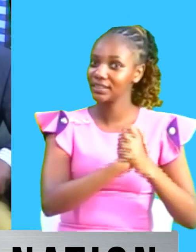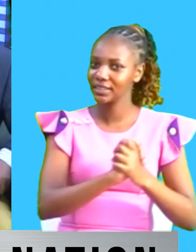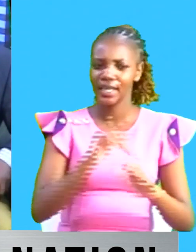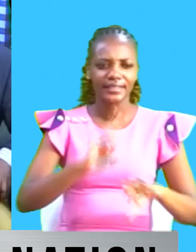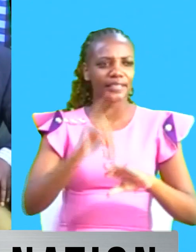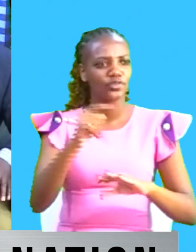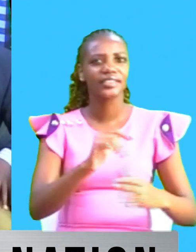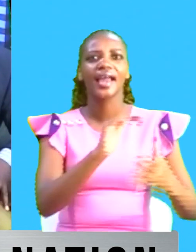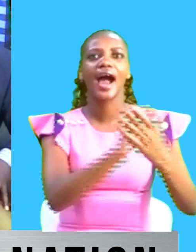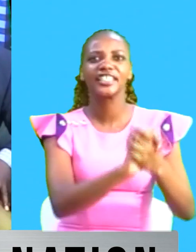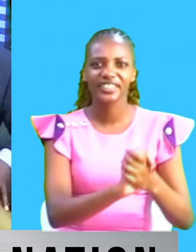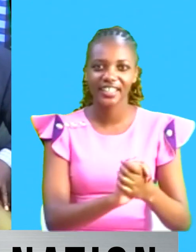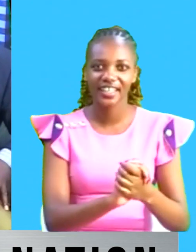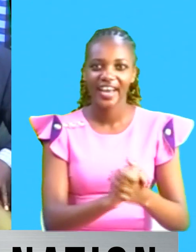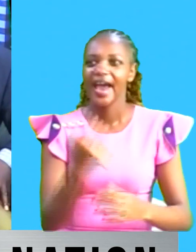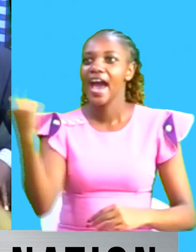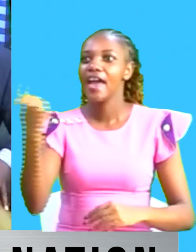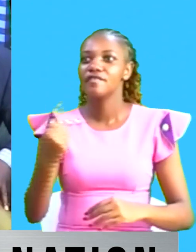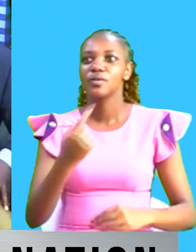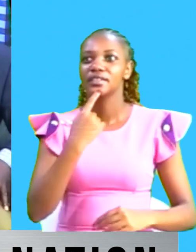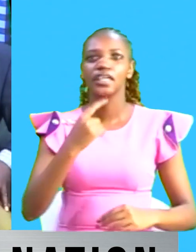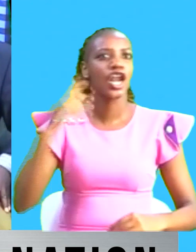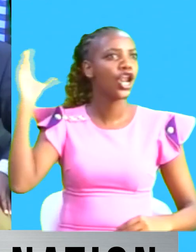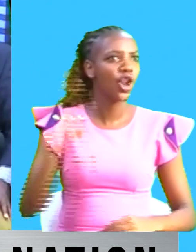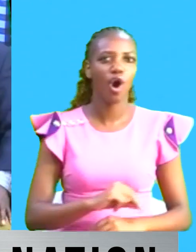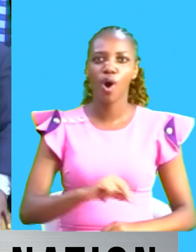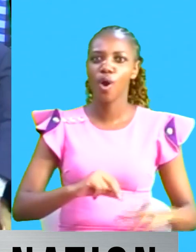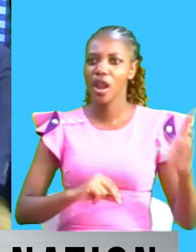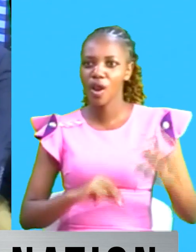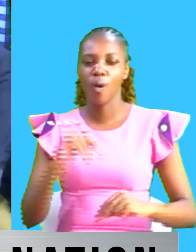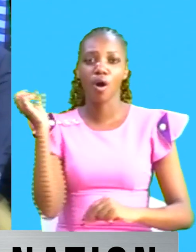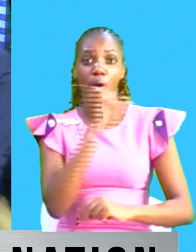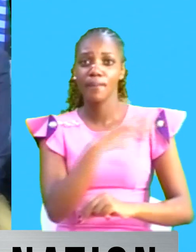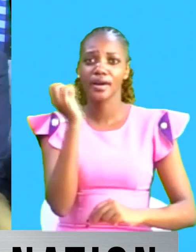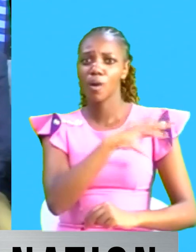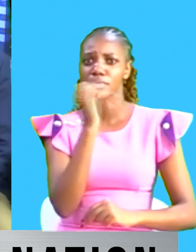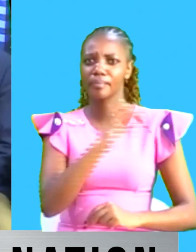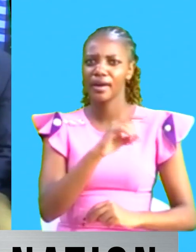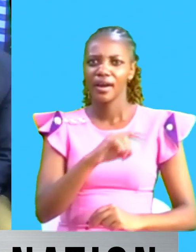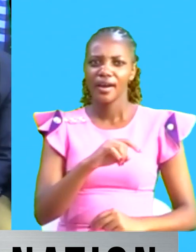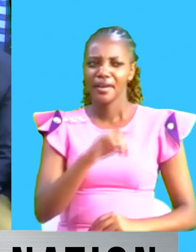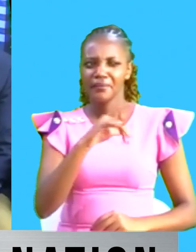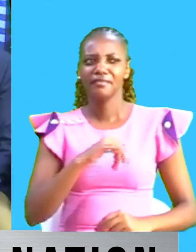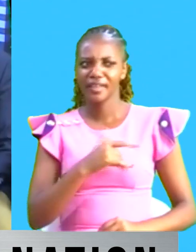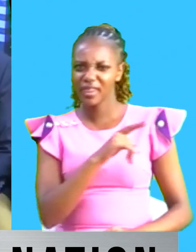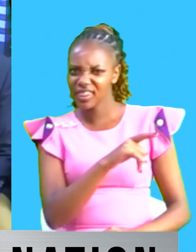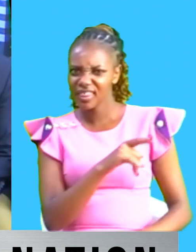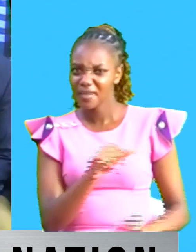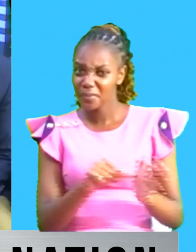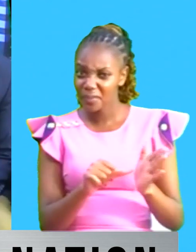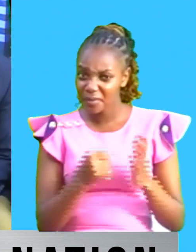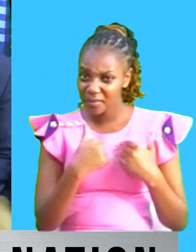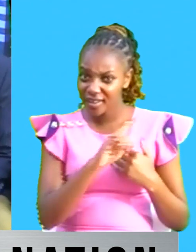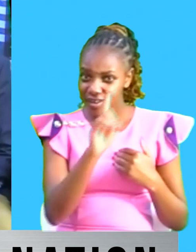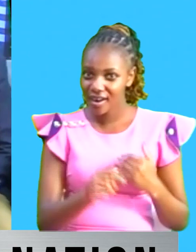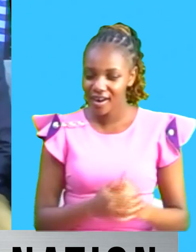handshake, everybody goes wild. So don't you see I get